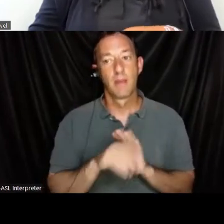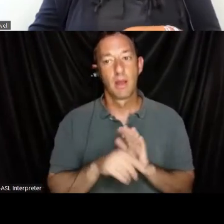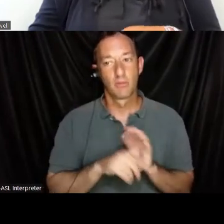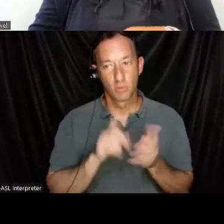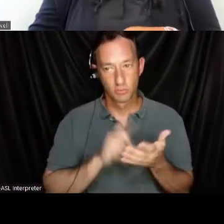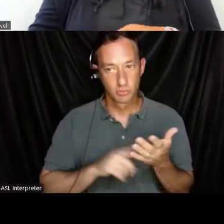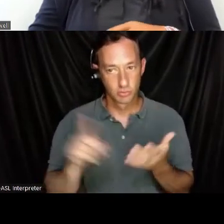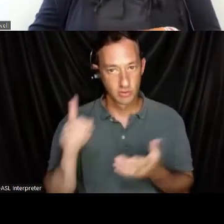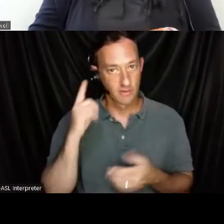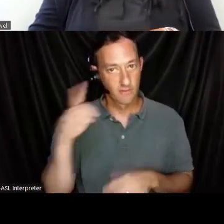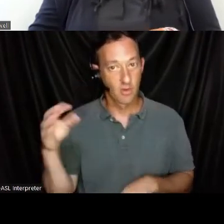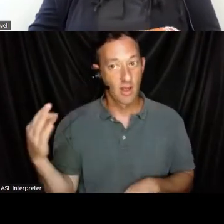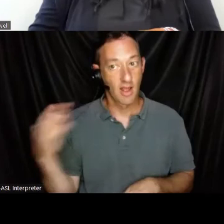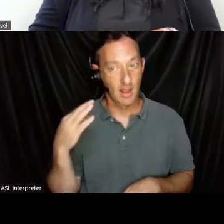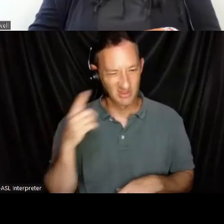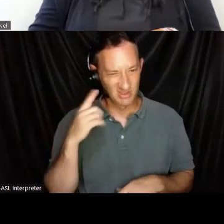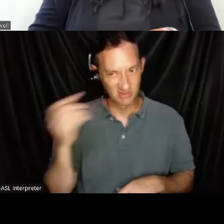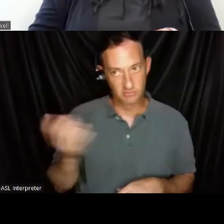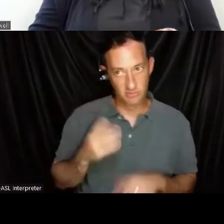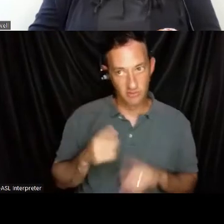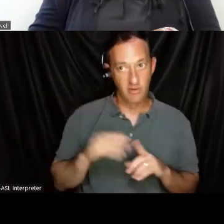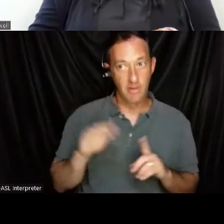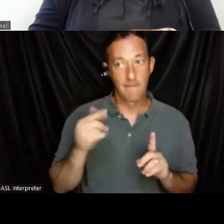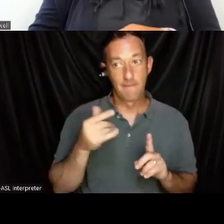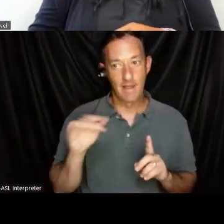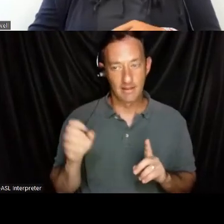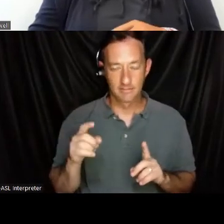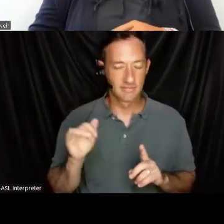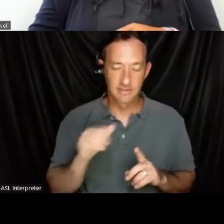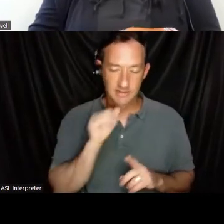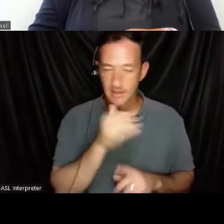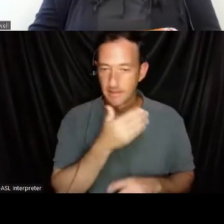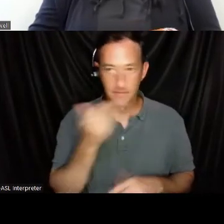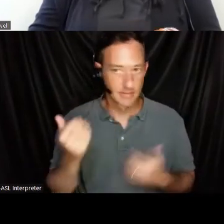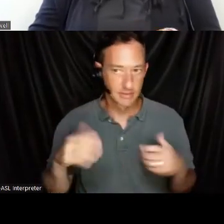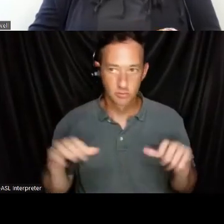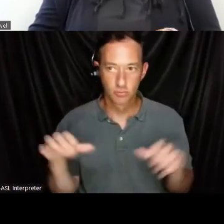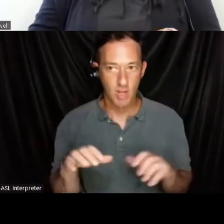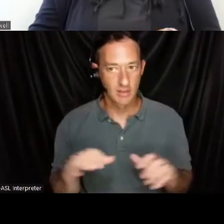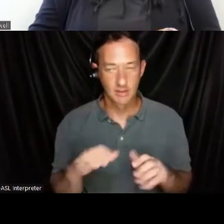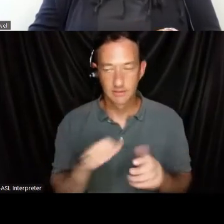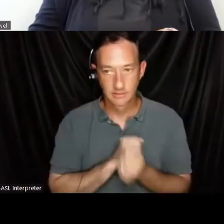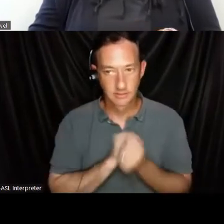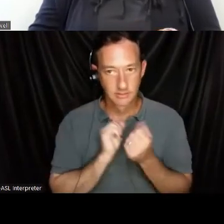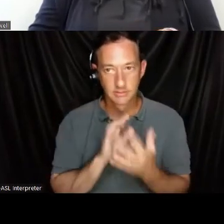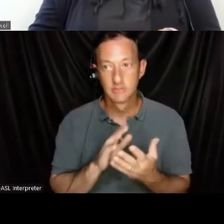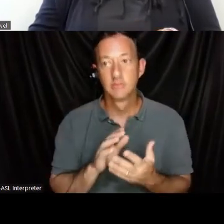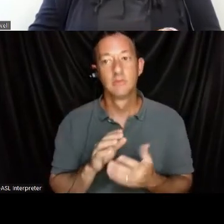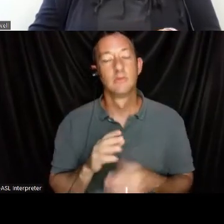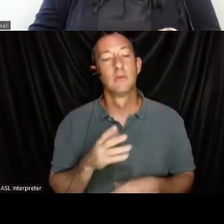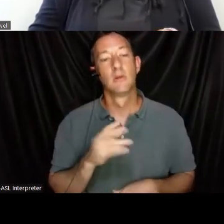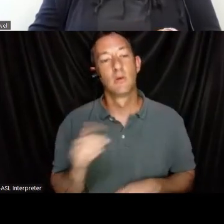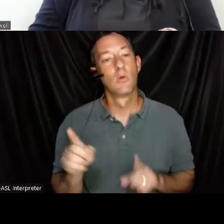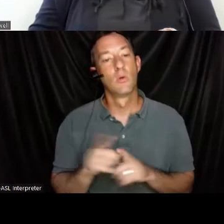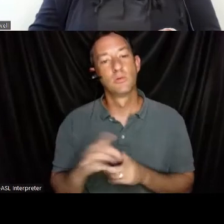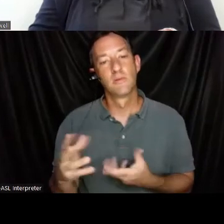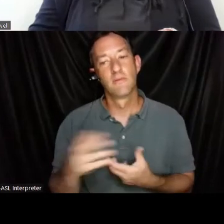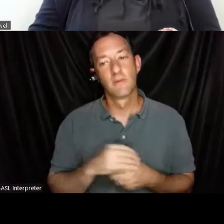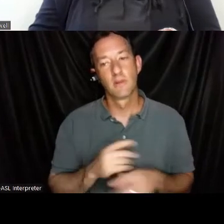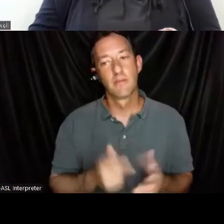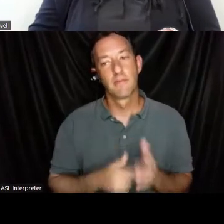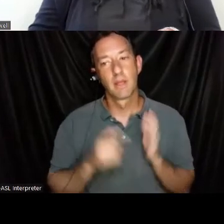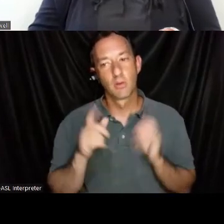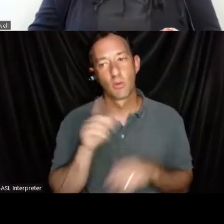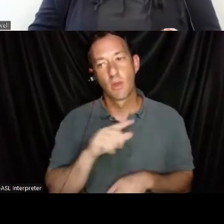we just heard from Maggie, is really not a best practice. They also involve some sort of mandatory landlord